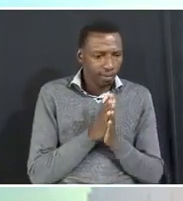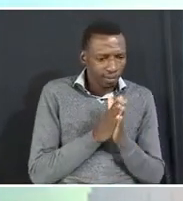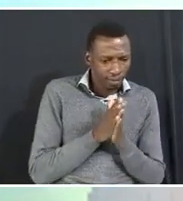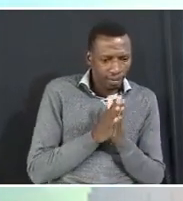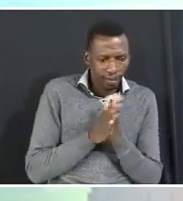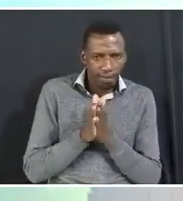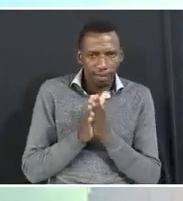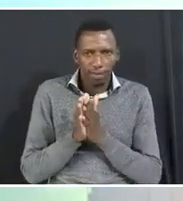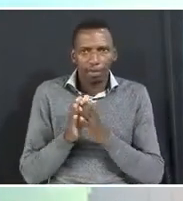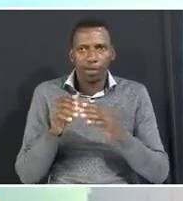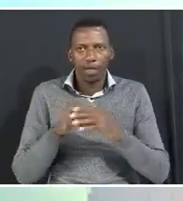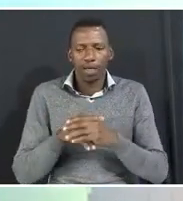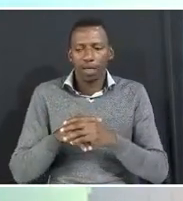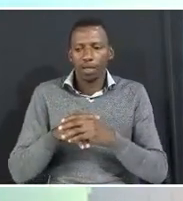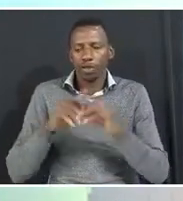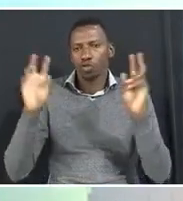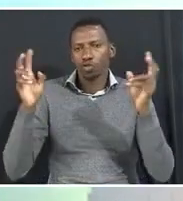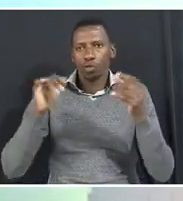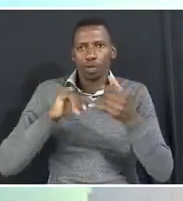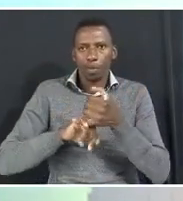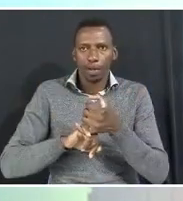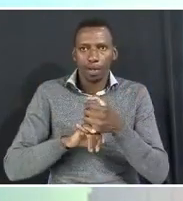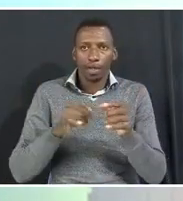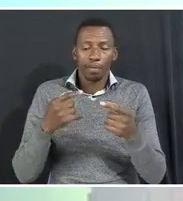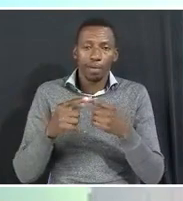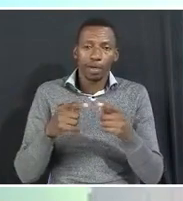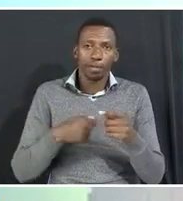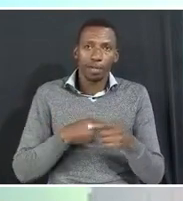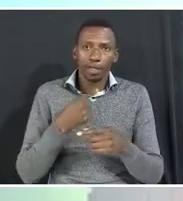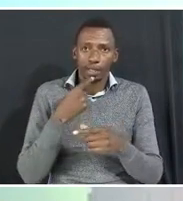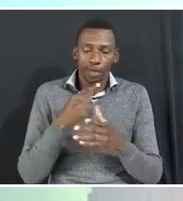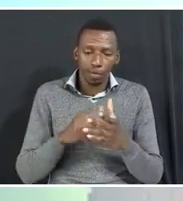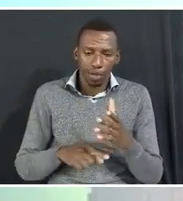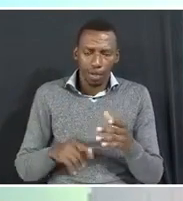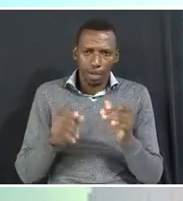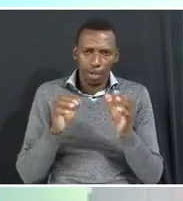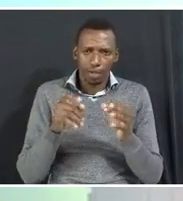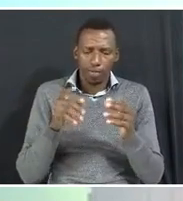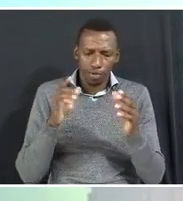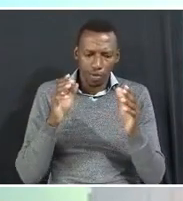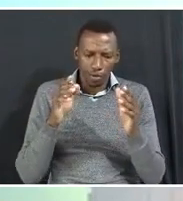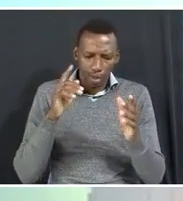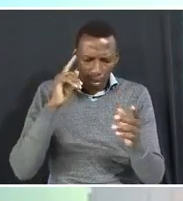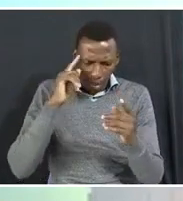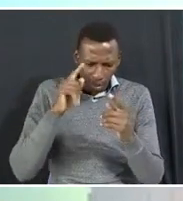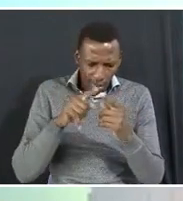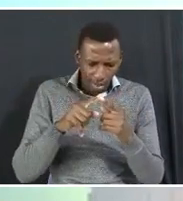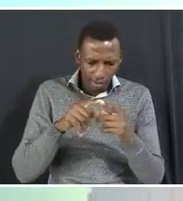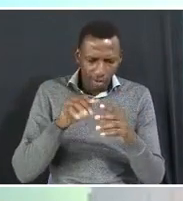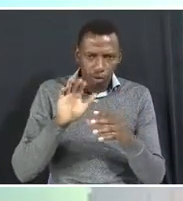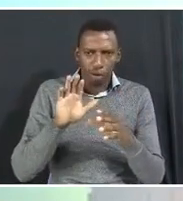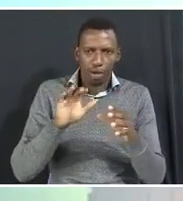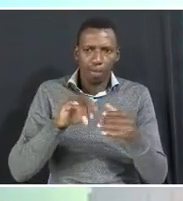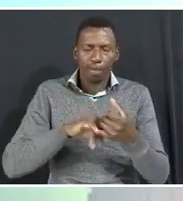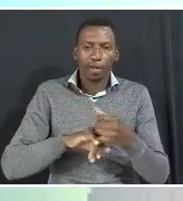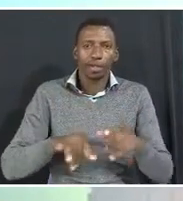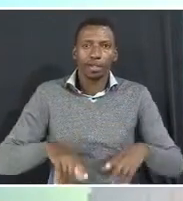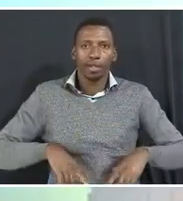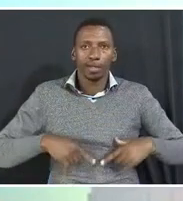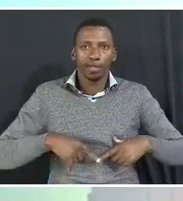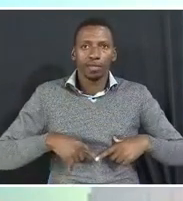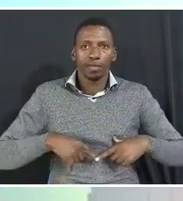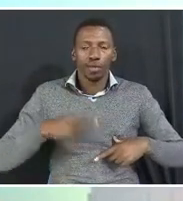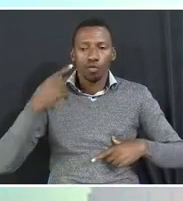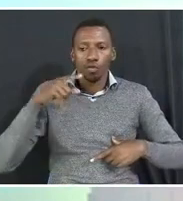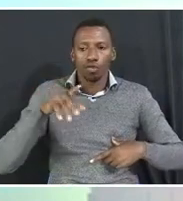I tell couples that when you purpose in your marriage life for the betterment of your partner, marriage just